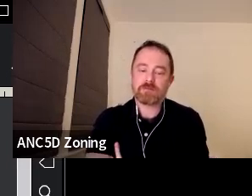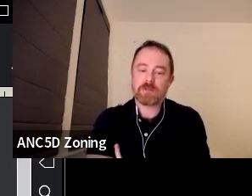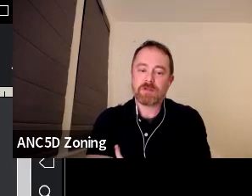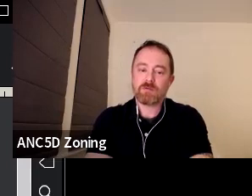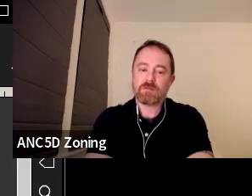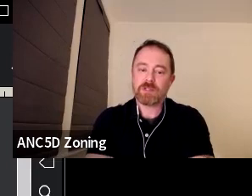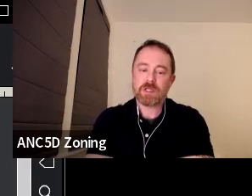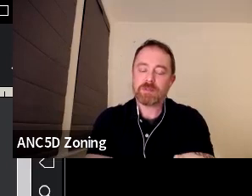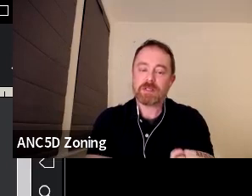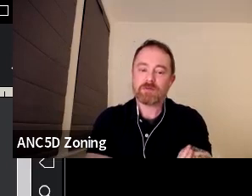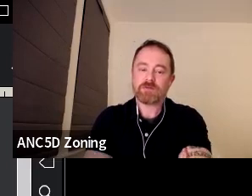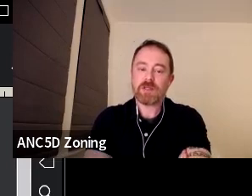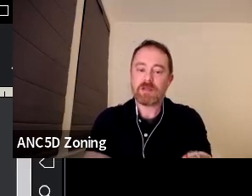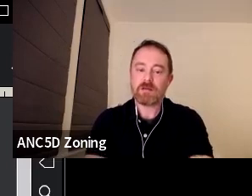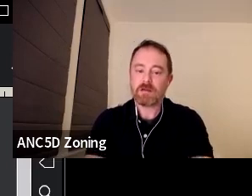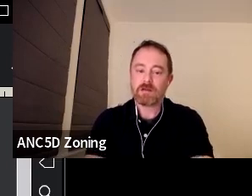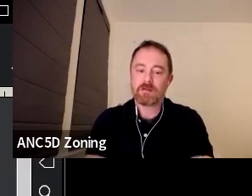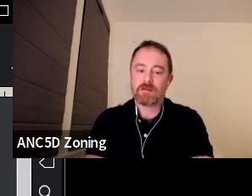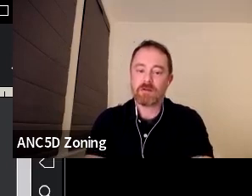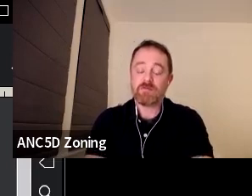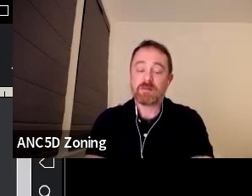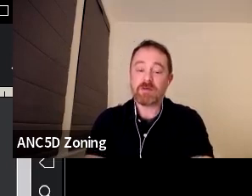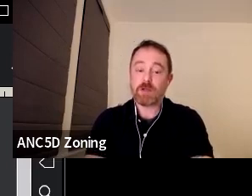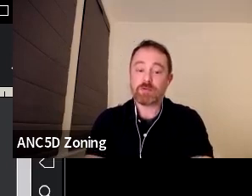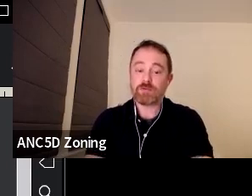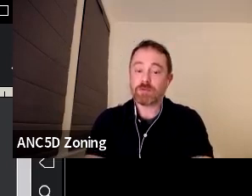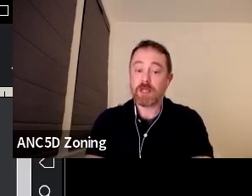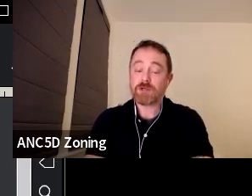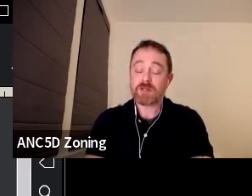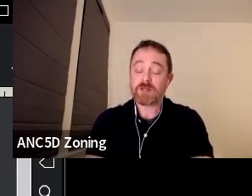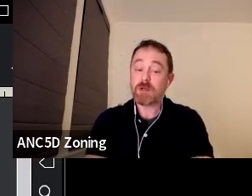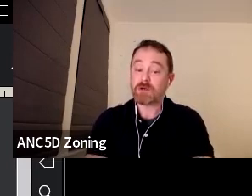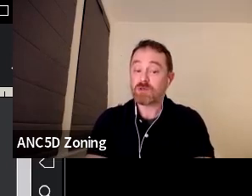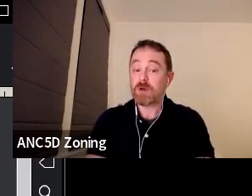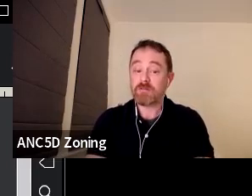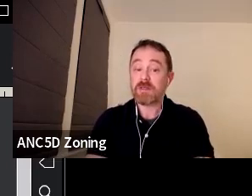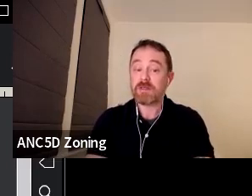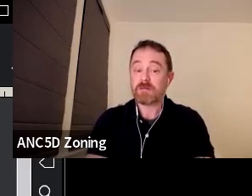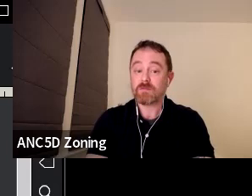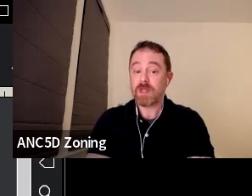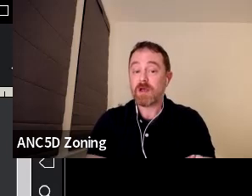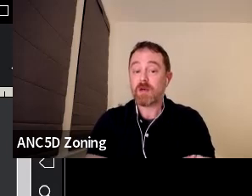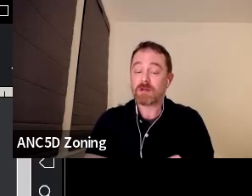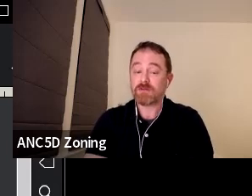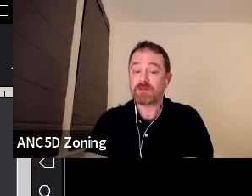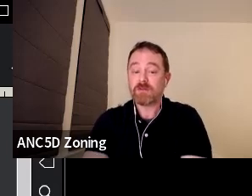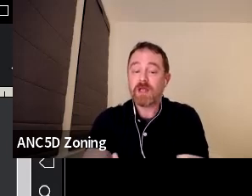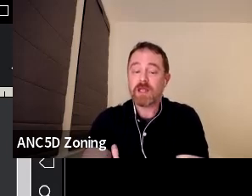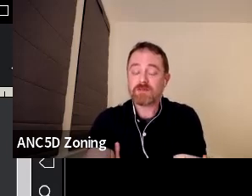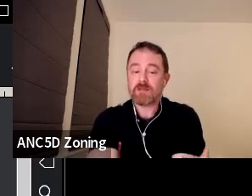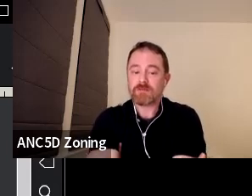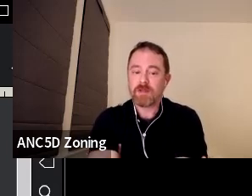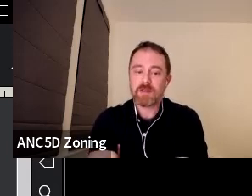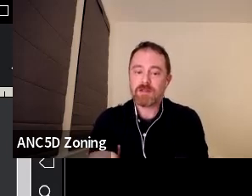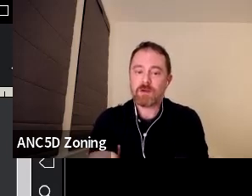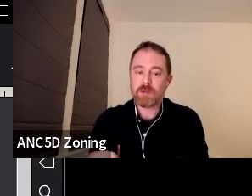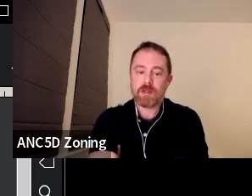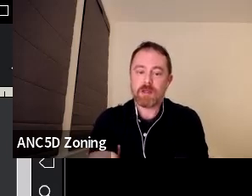neighborhoods, we typically don't see, even the developers, they try to keep it under 20 feet when they come here, because it's just,